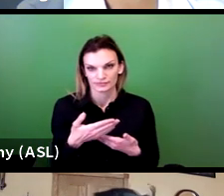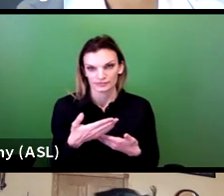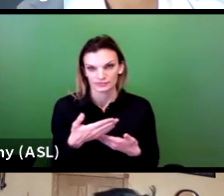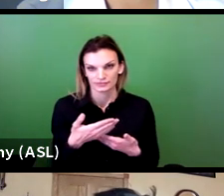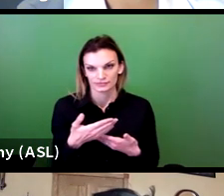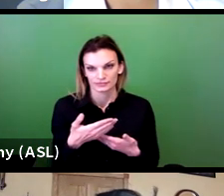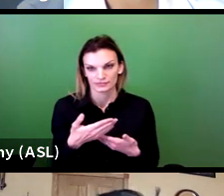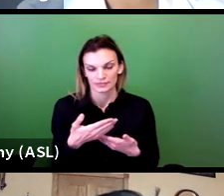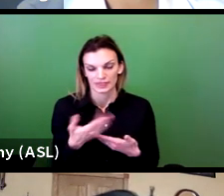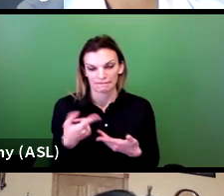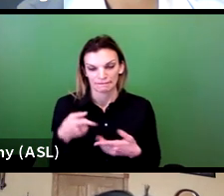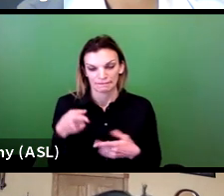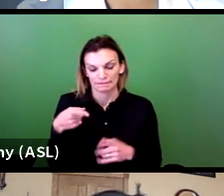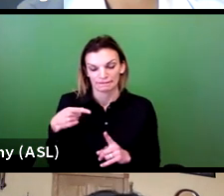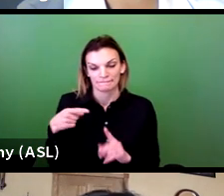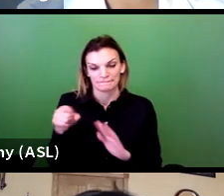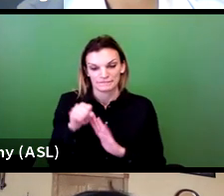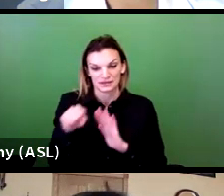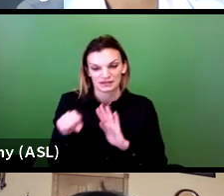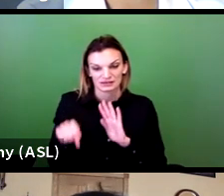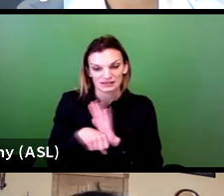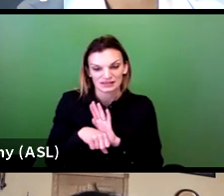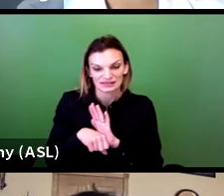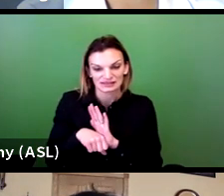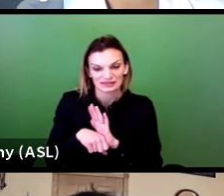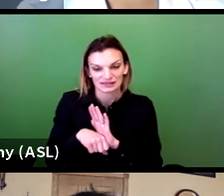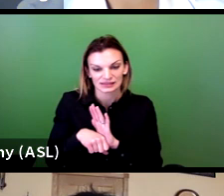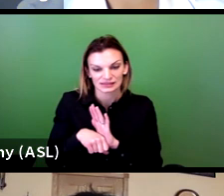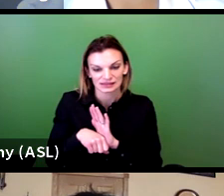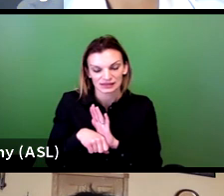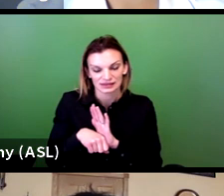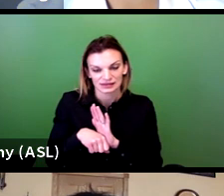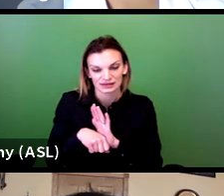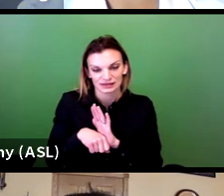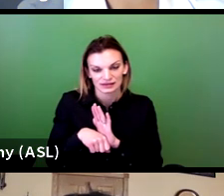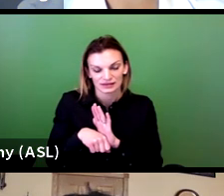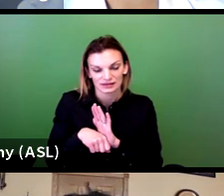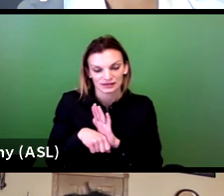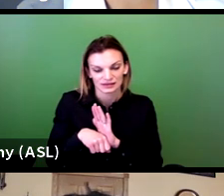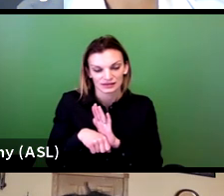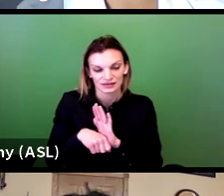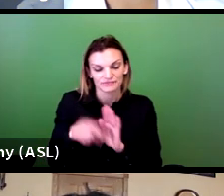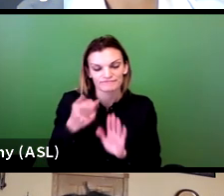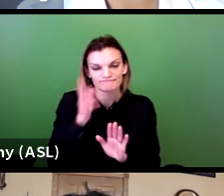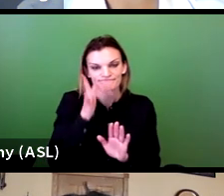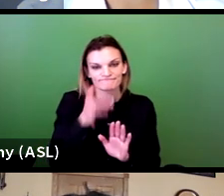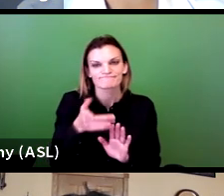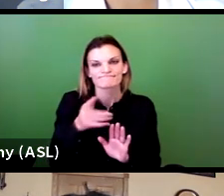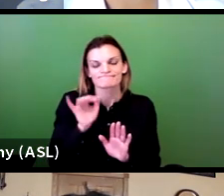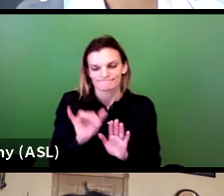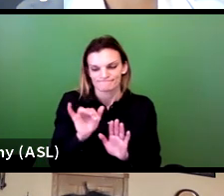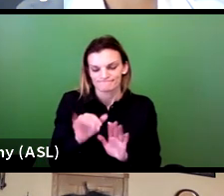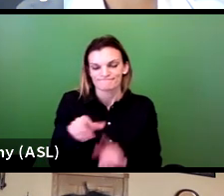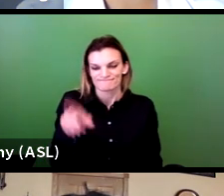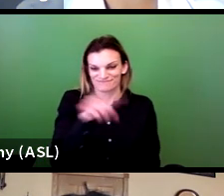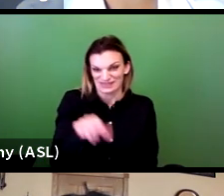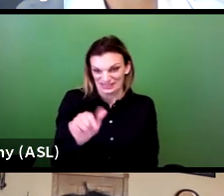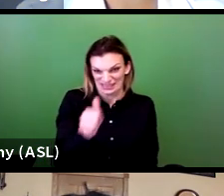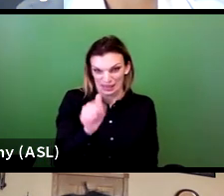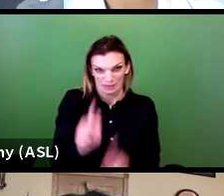state will kind of look at these and say, here's 10 of these people. They just simply don't meet